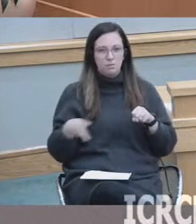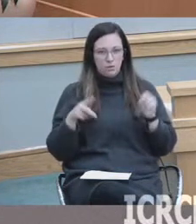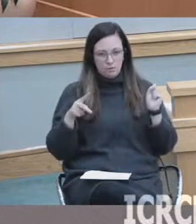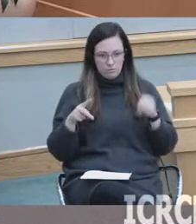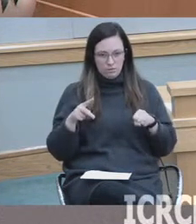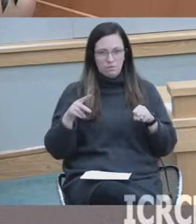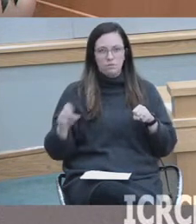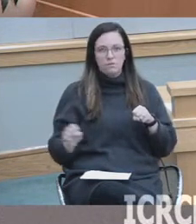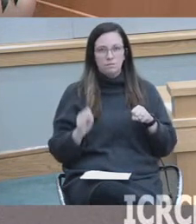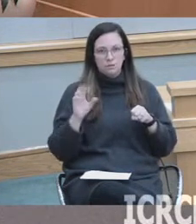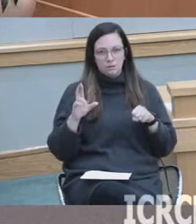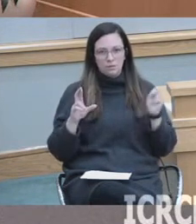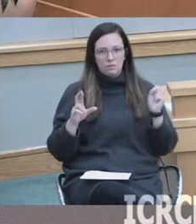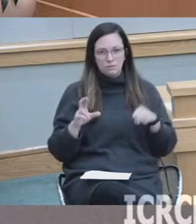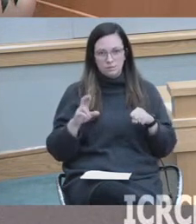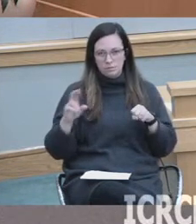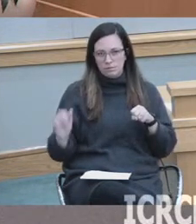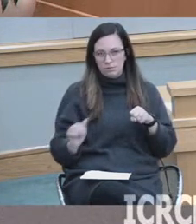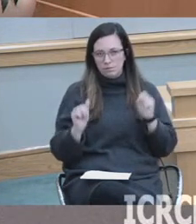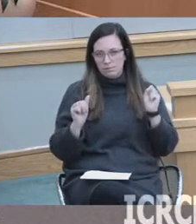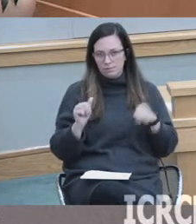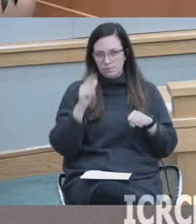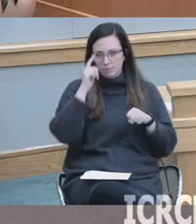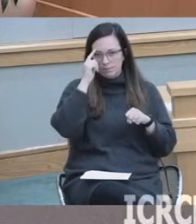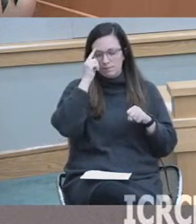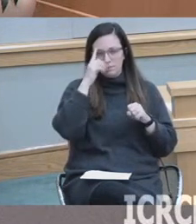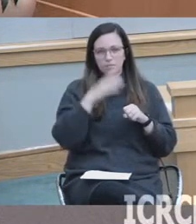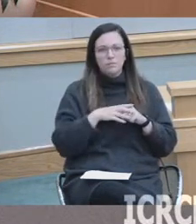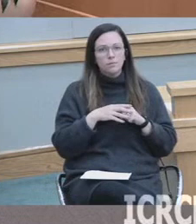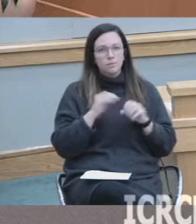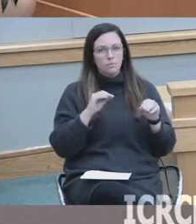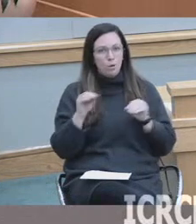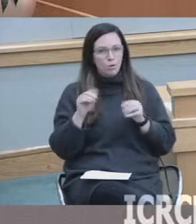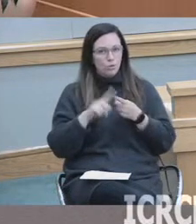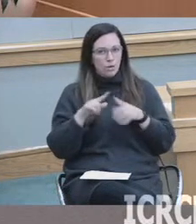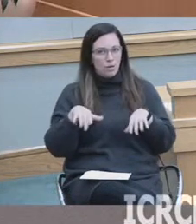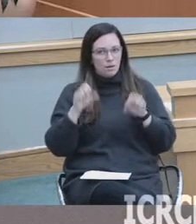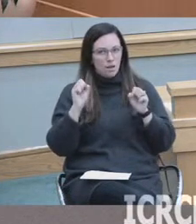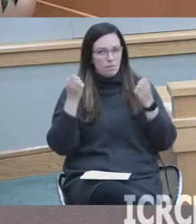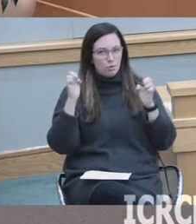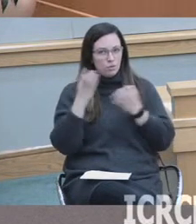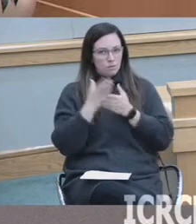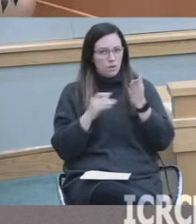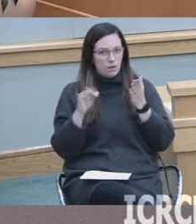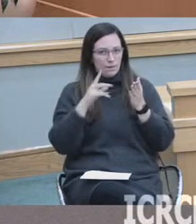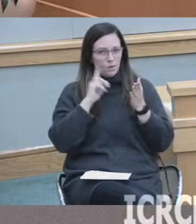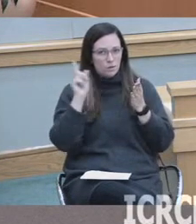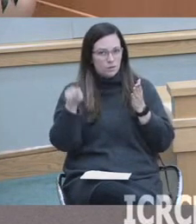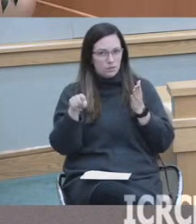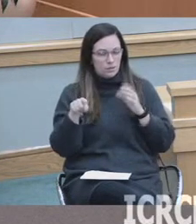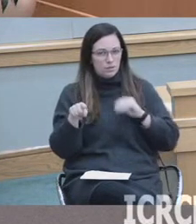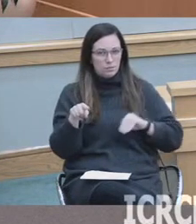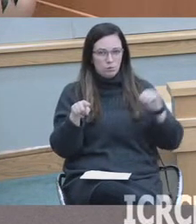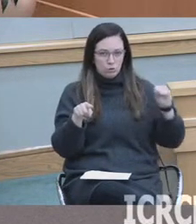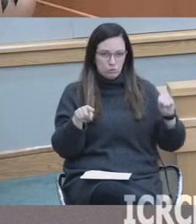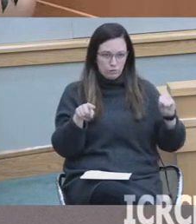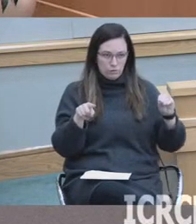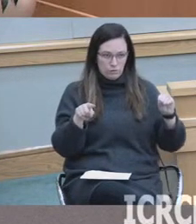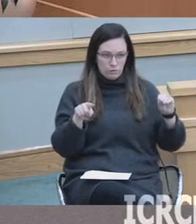Smiley Robertson. Yes. Mr. Albrecht. Yes. May I have a motion to adopt the emergency clause of the ordinance? So moved.